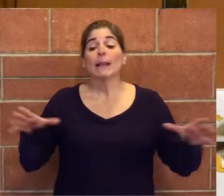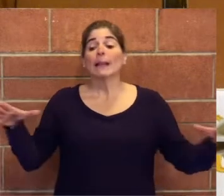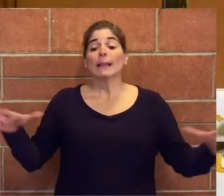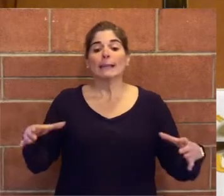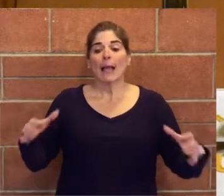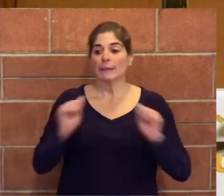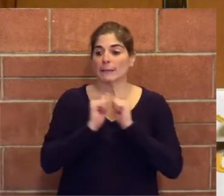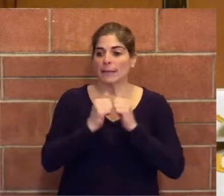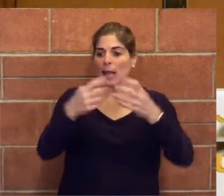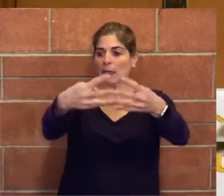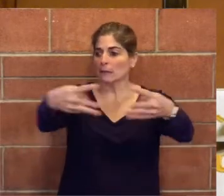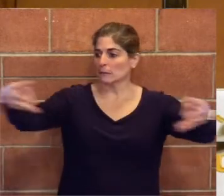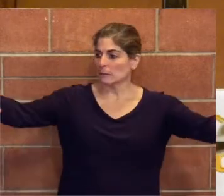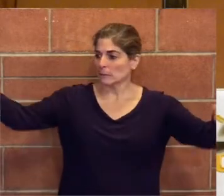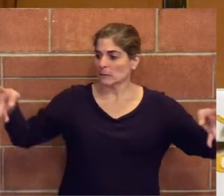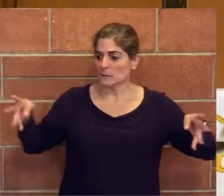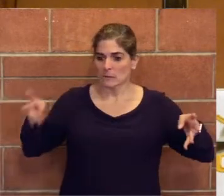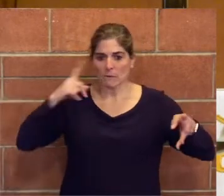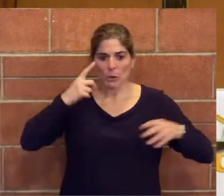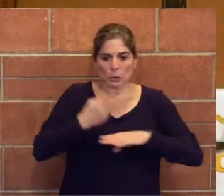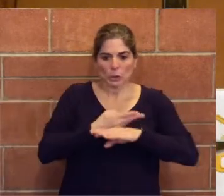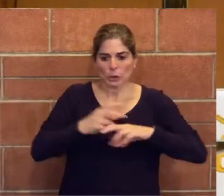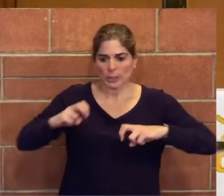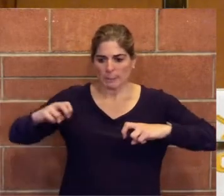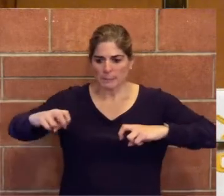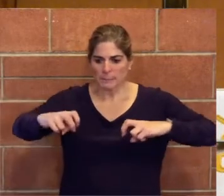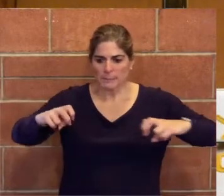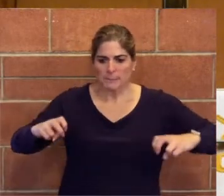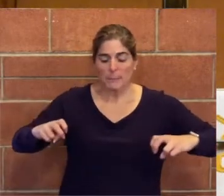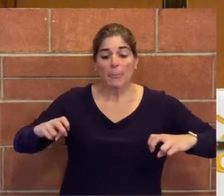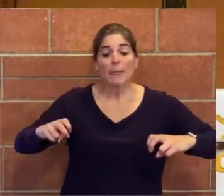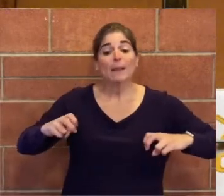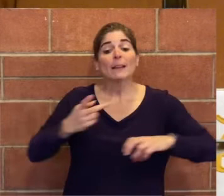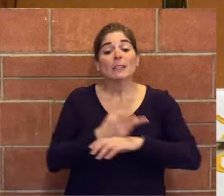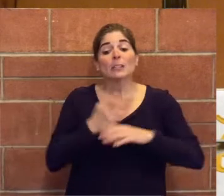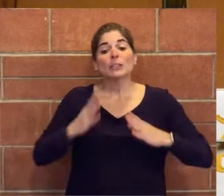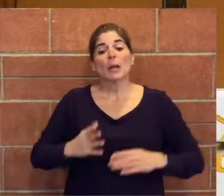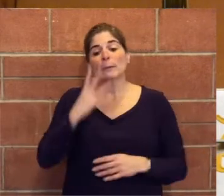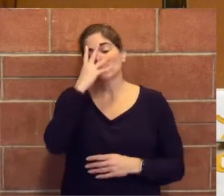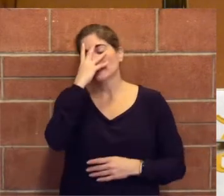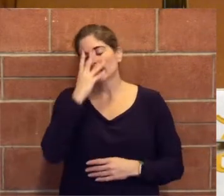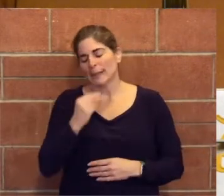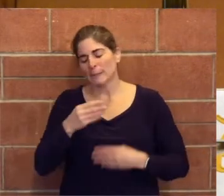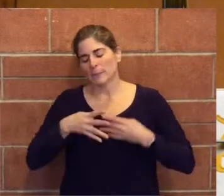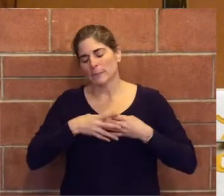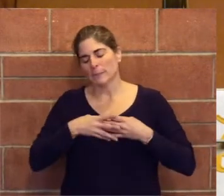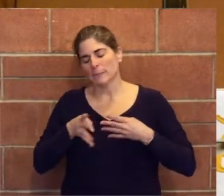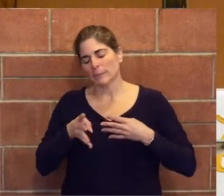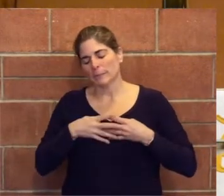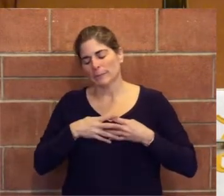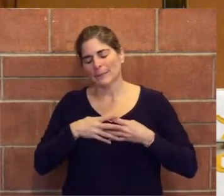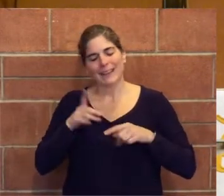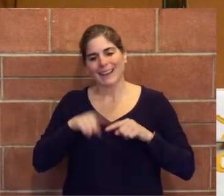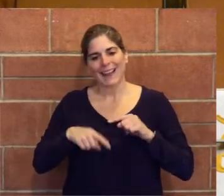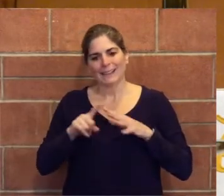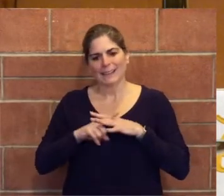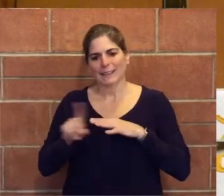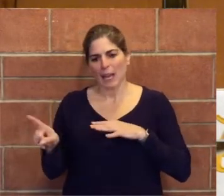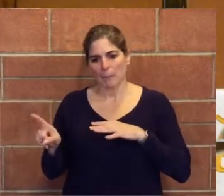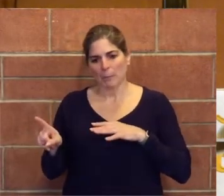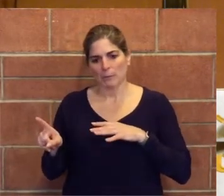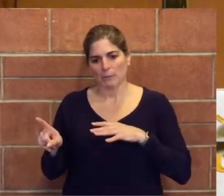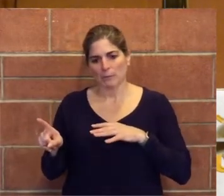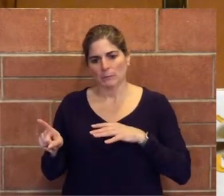gathered the sheep into an enclosure or pen, the shepherd would lie down at the pen's opening so that no sheep